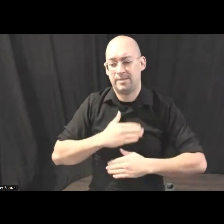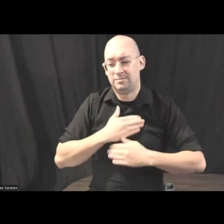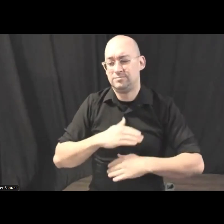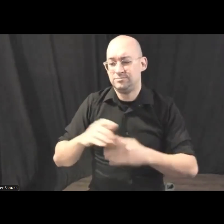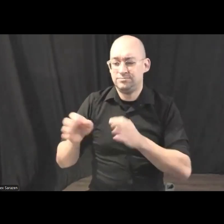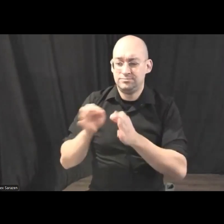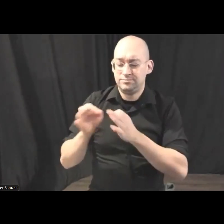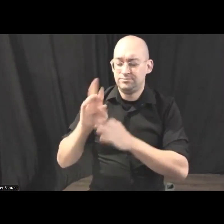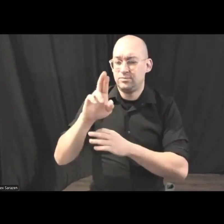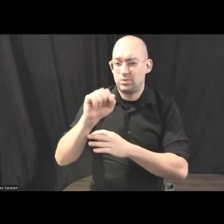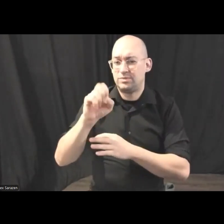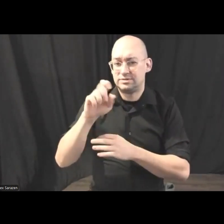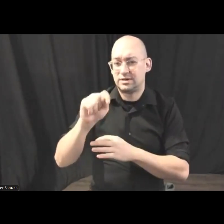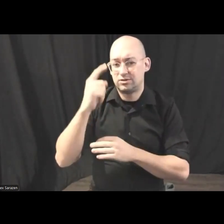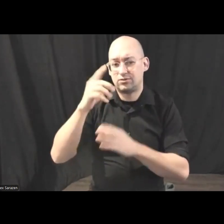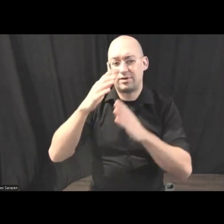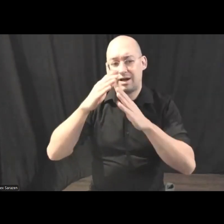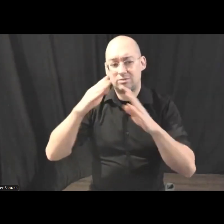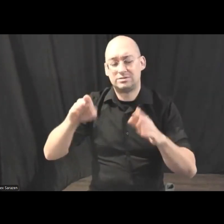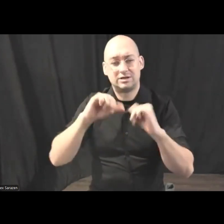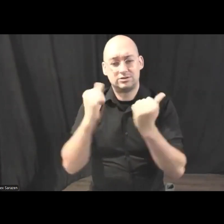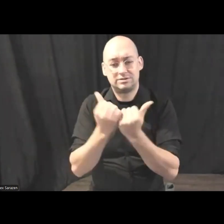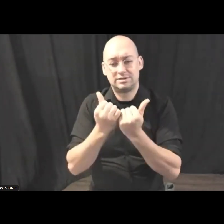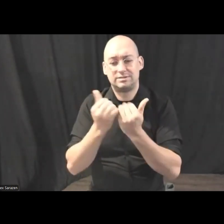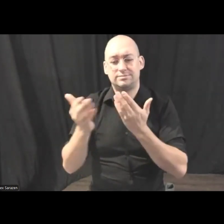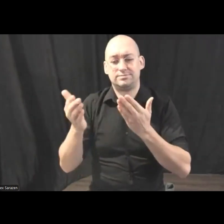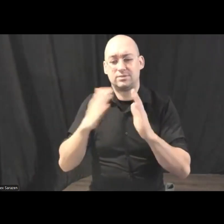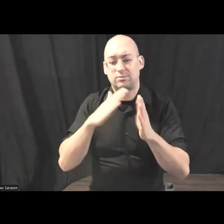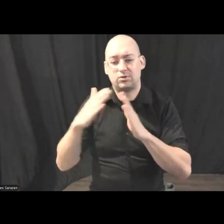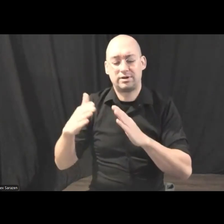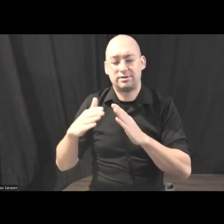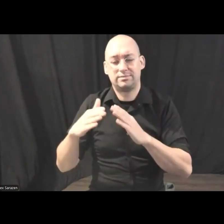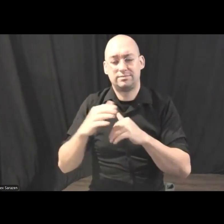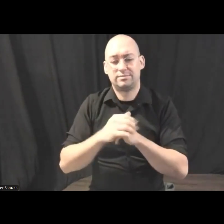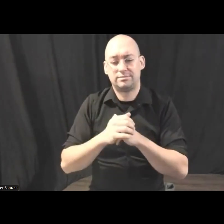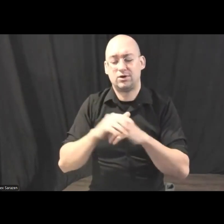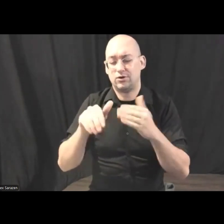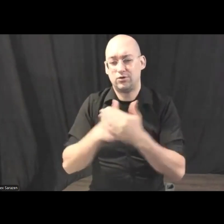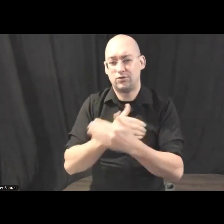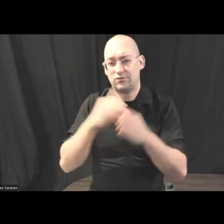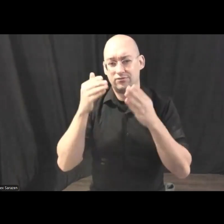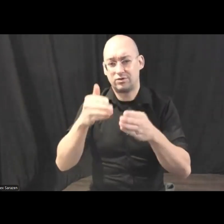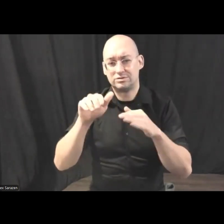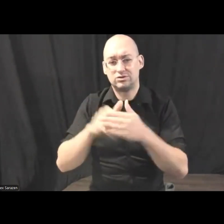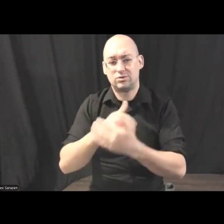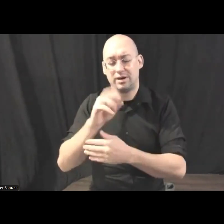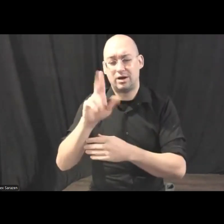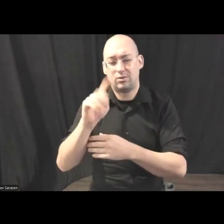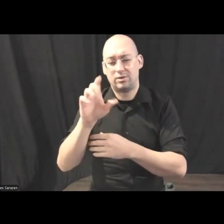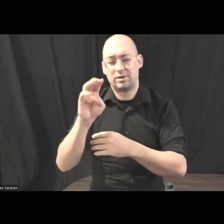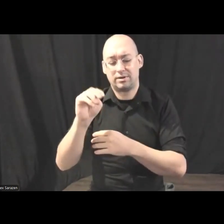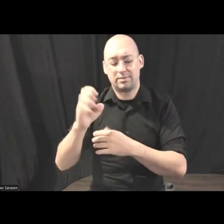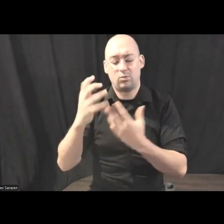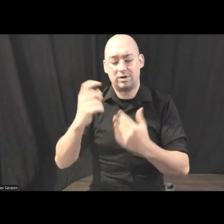agency as an opportunity to really chart some new focus and new outcomes. I also want to say that California